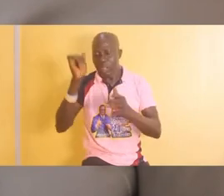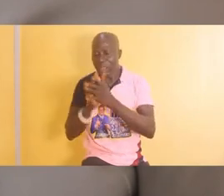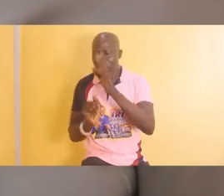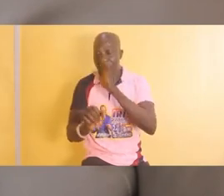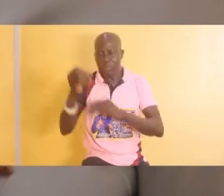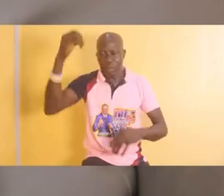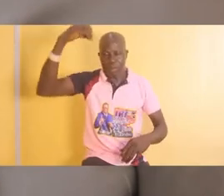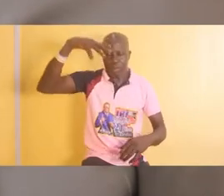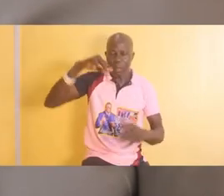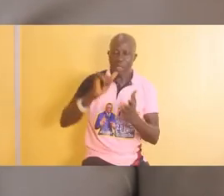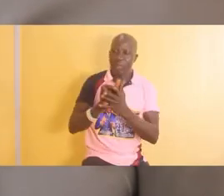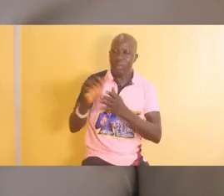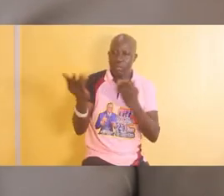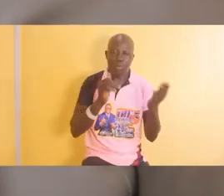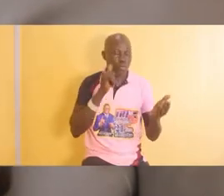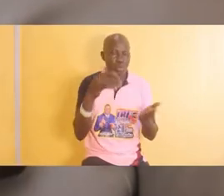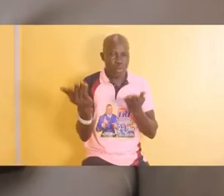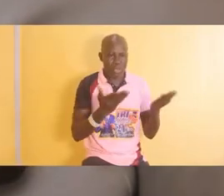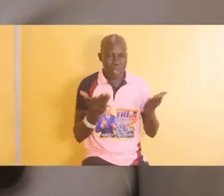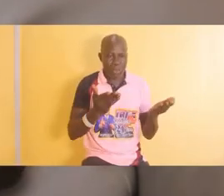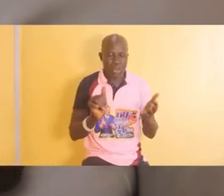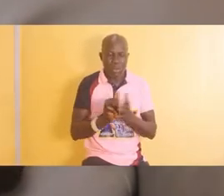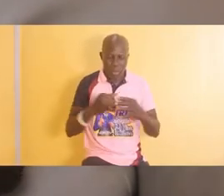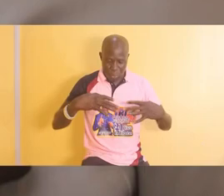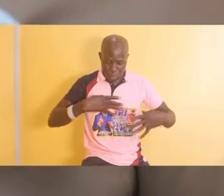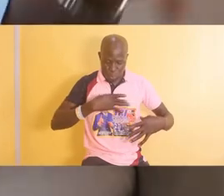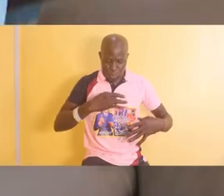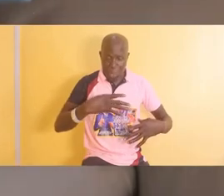ofe nisin ola tomorrow service fun la o lo